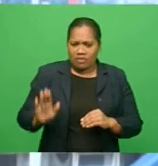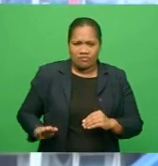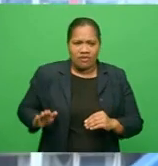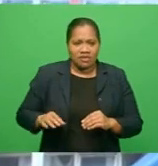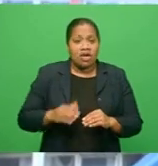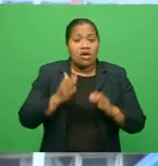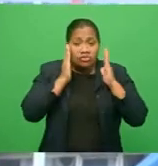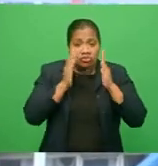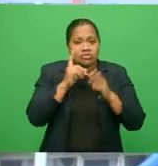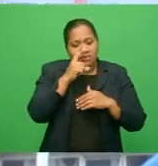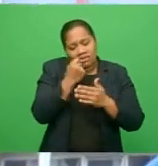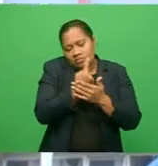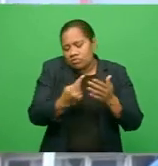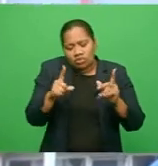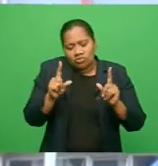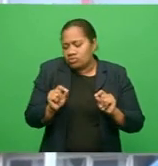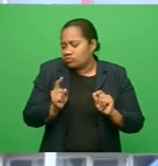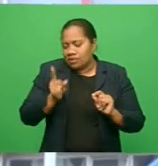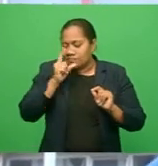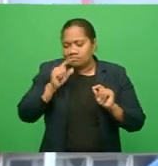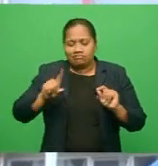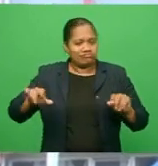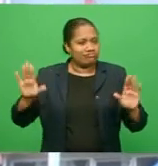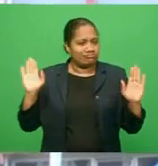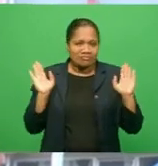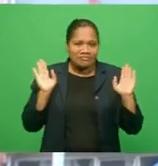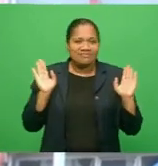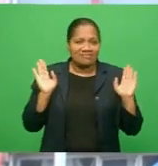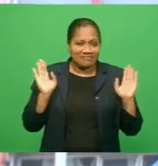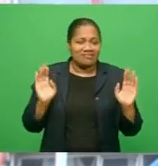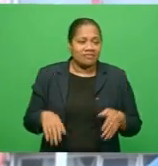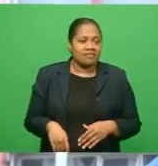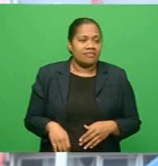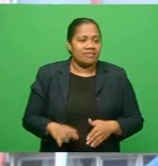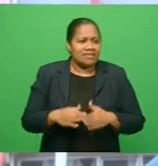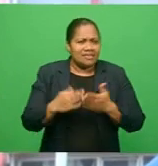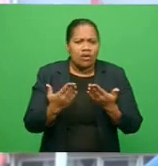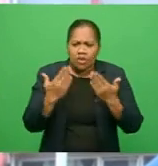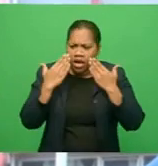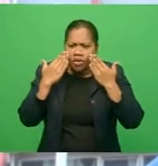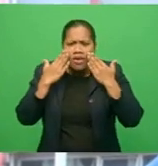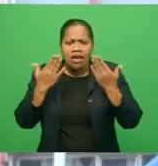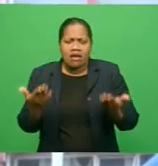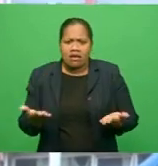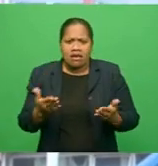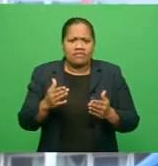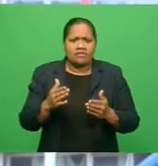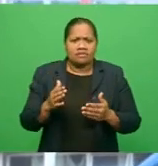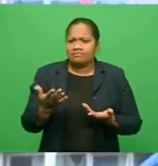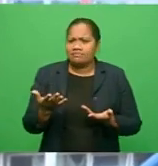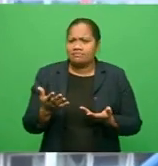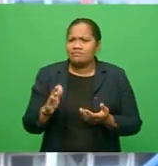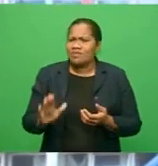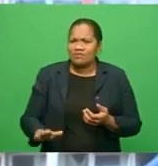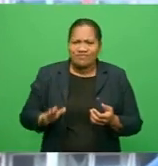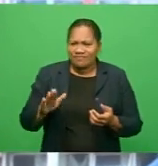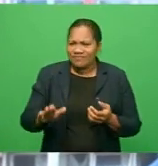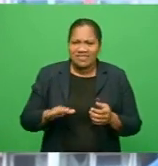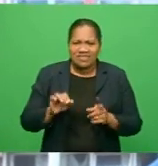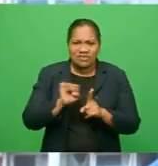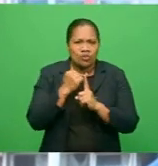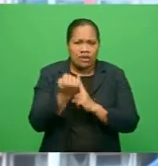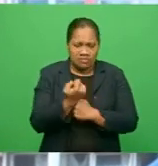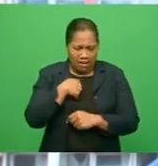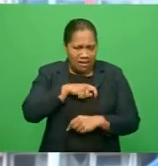can. Help them to be aware of the current poverty situation we are in, and